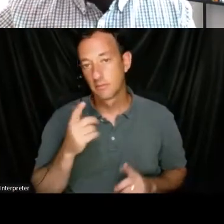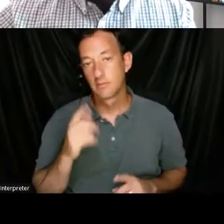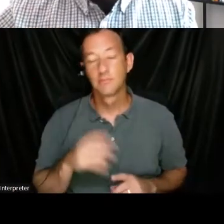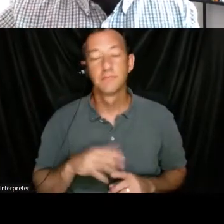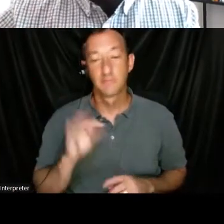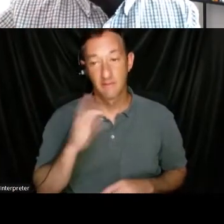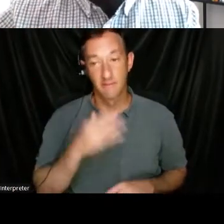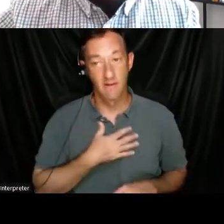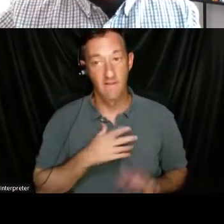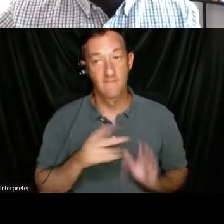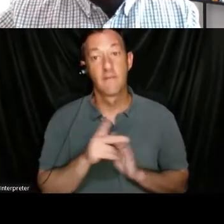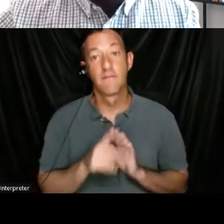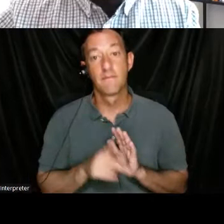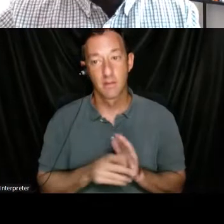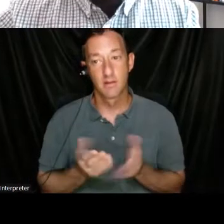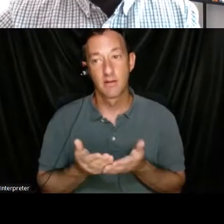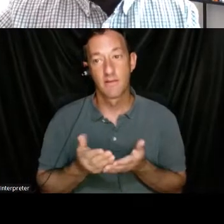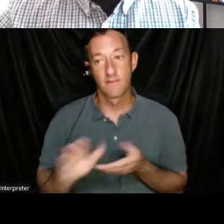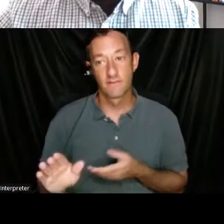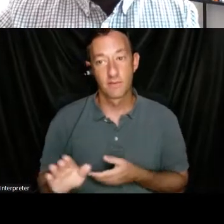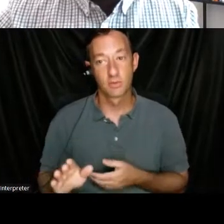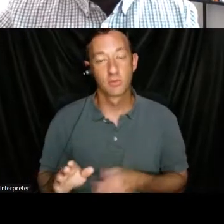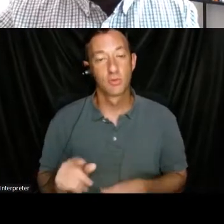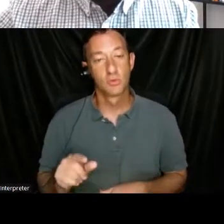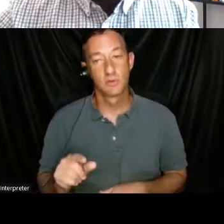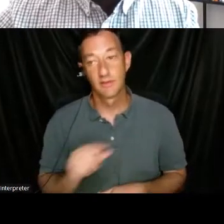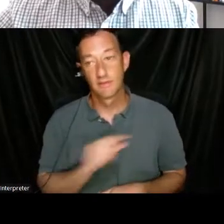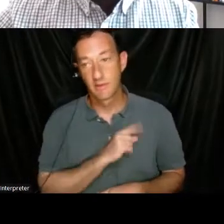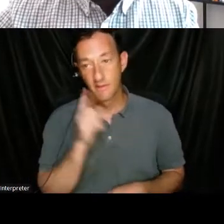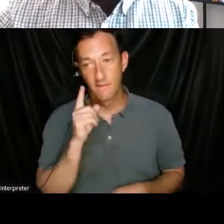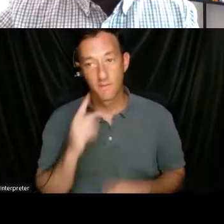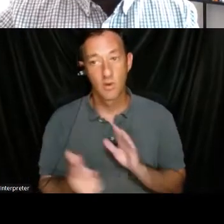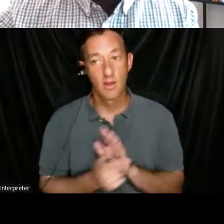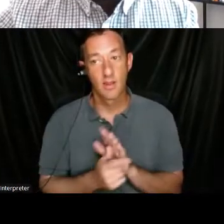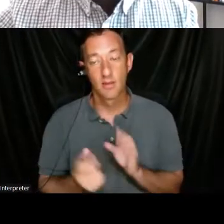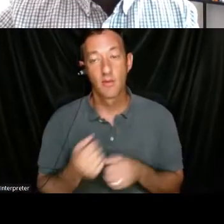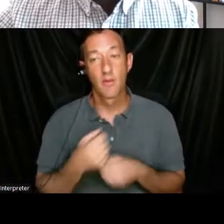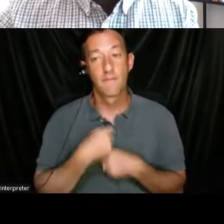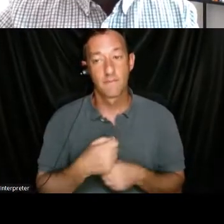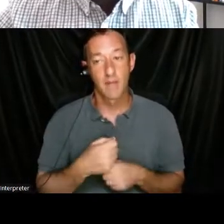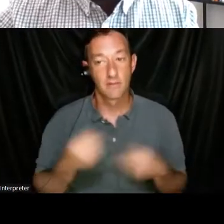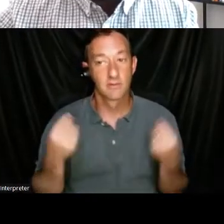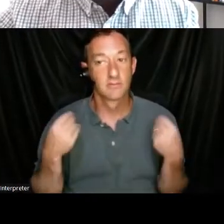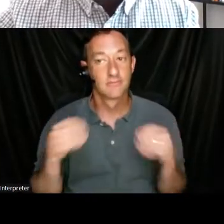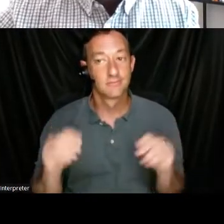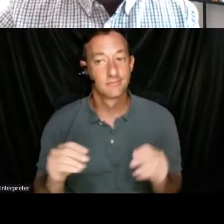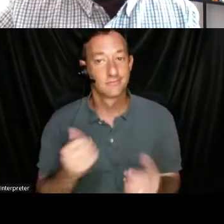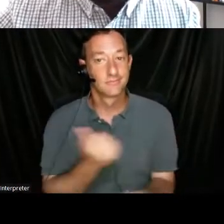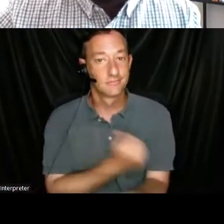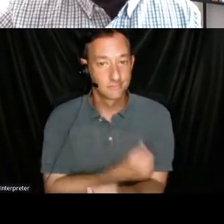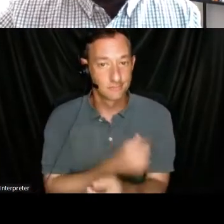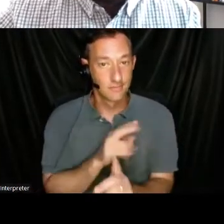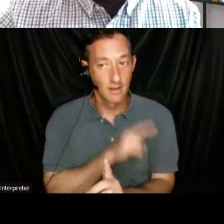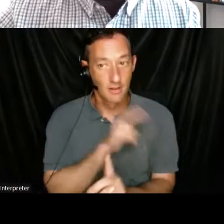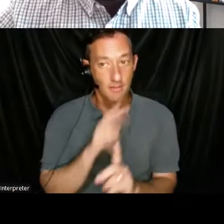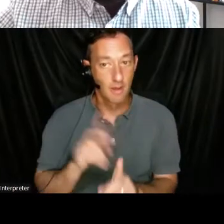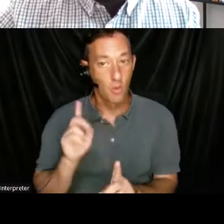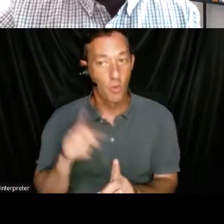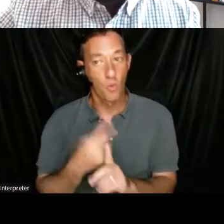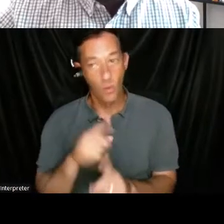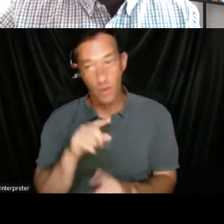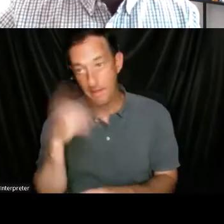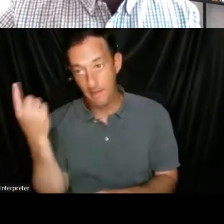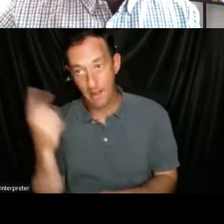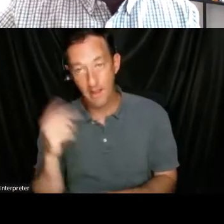black tenants because if they have a policy that excludes convictions for illegal manufacture distribution of a controlled substance that is applied to only black residents and not